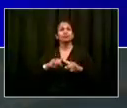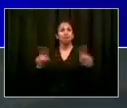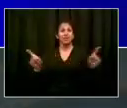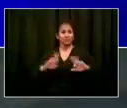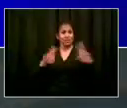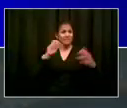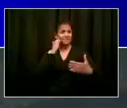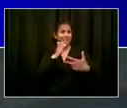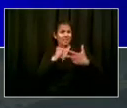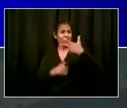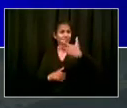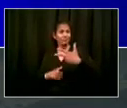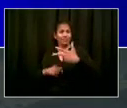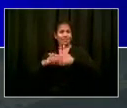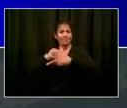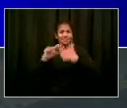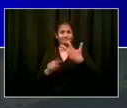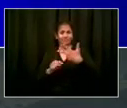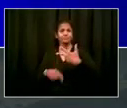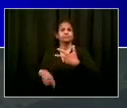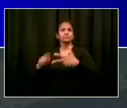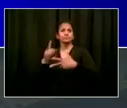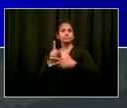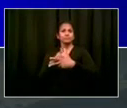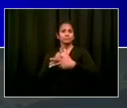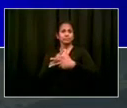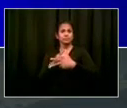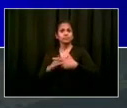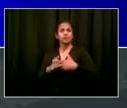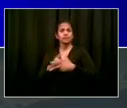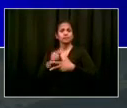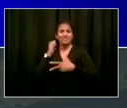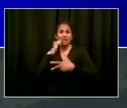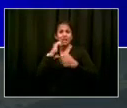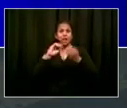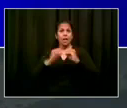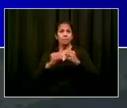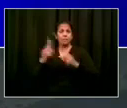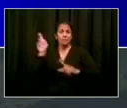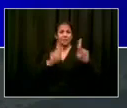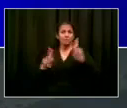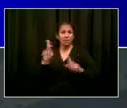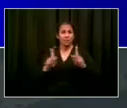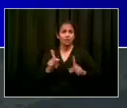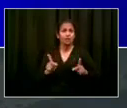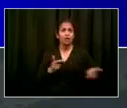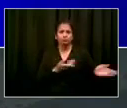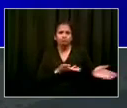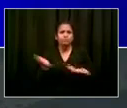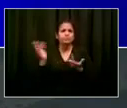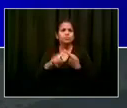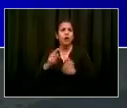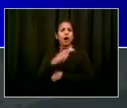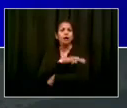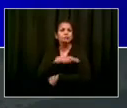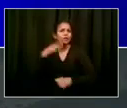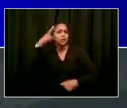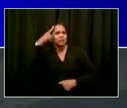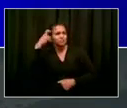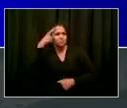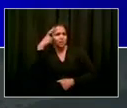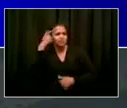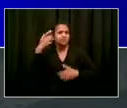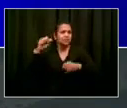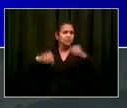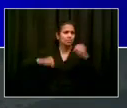1, daily number of people admitted to New York City hospitals for suspected COVID-19. The threshold is 200 patients. Today's report,